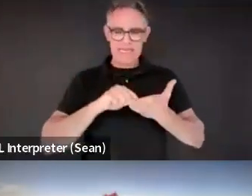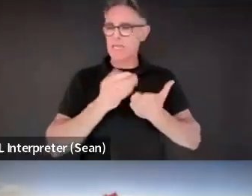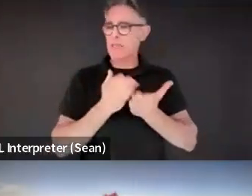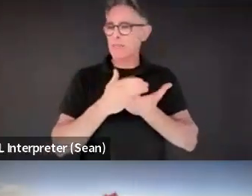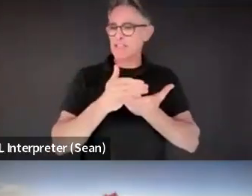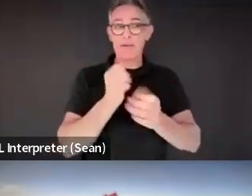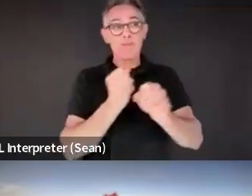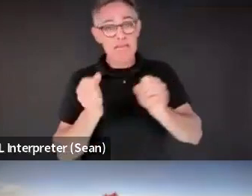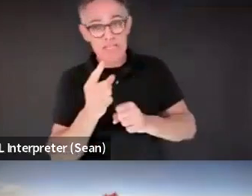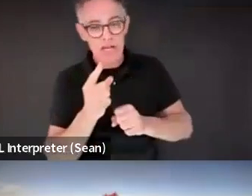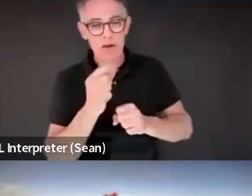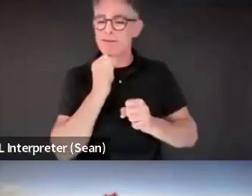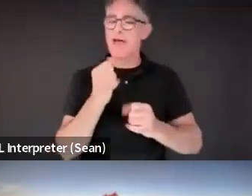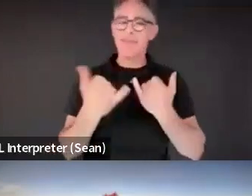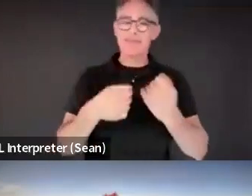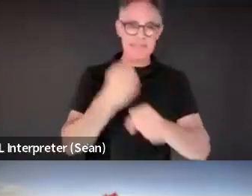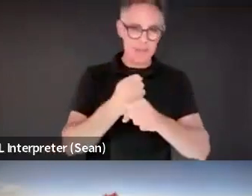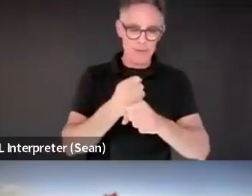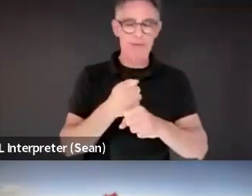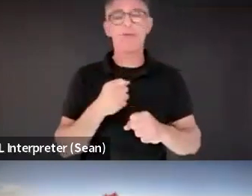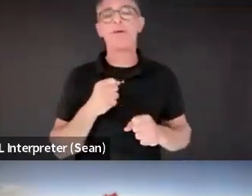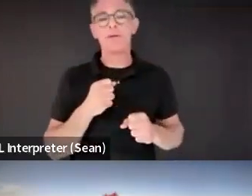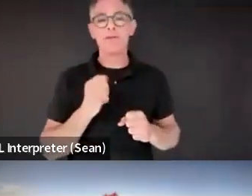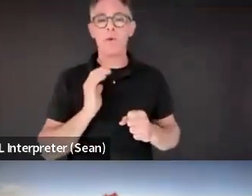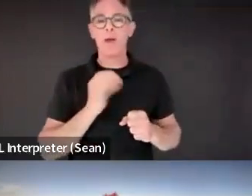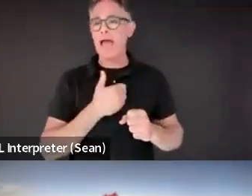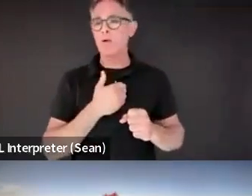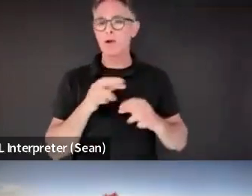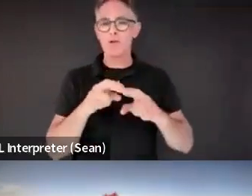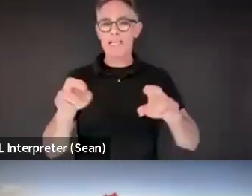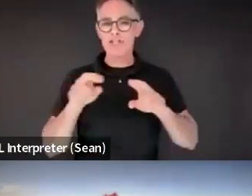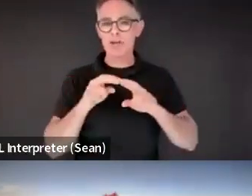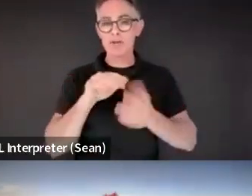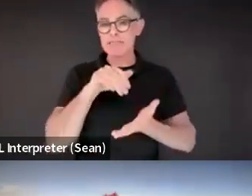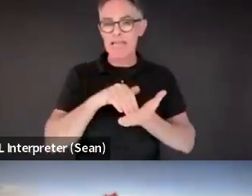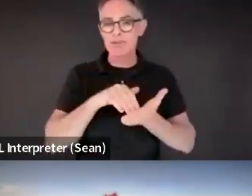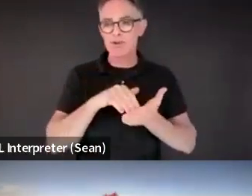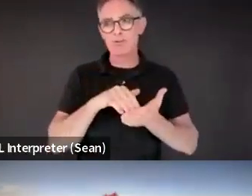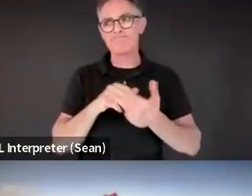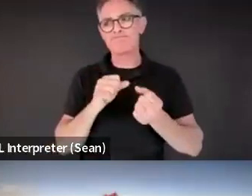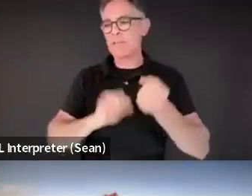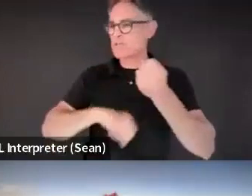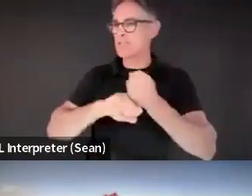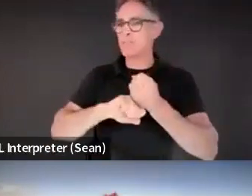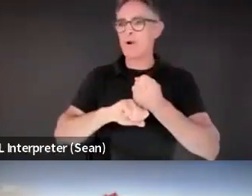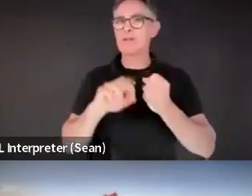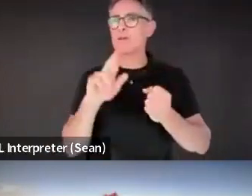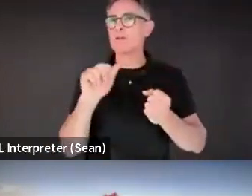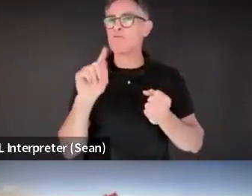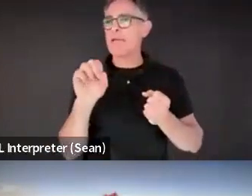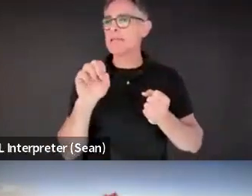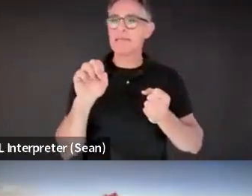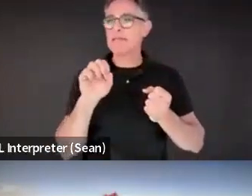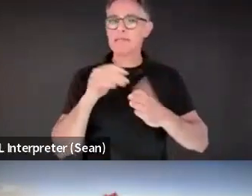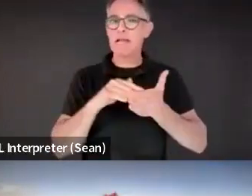as opposed to doing it this year. And so our regional center strongly in support of the rate study being fully